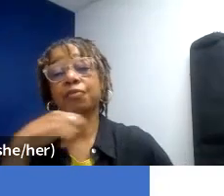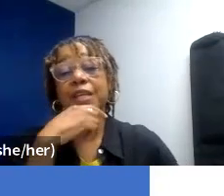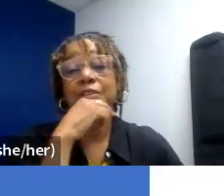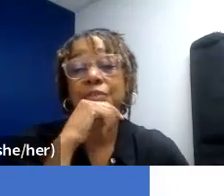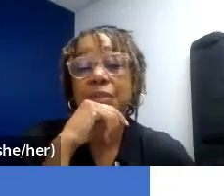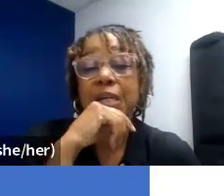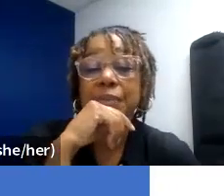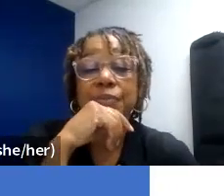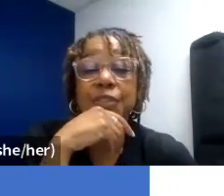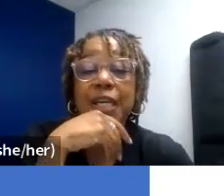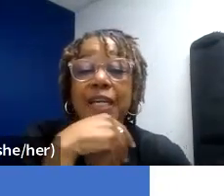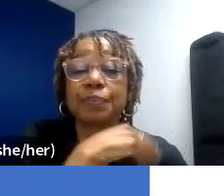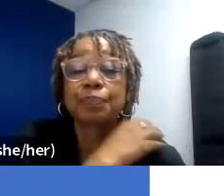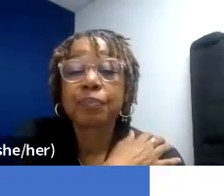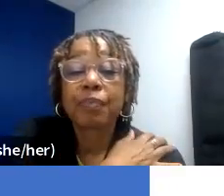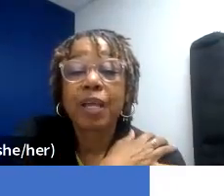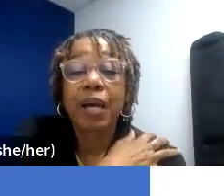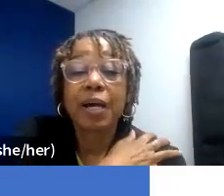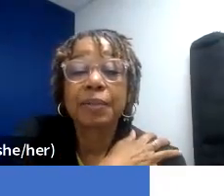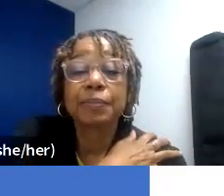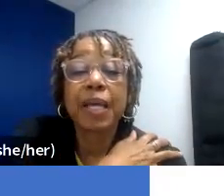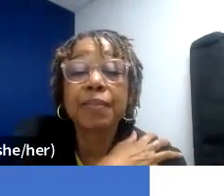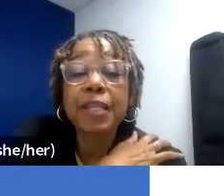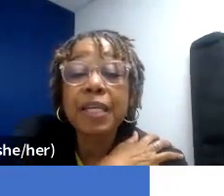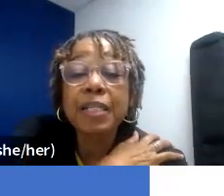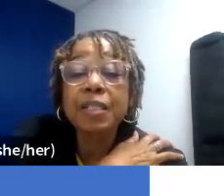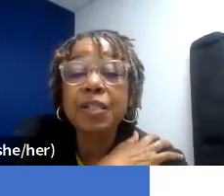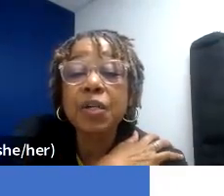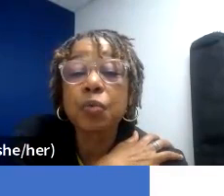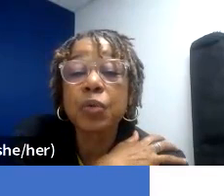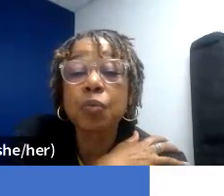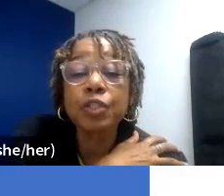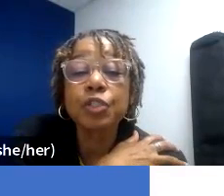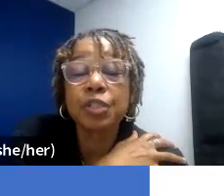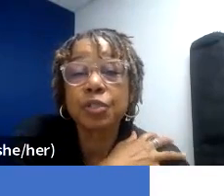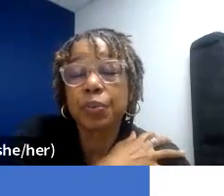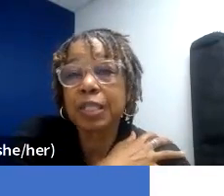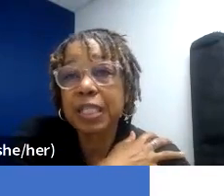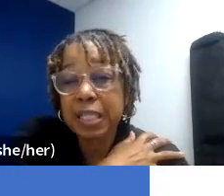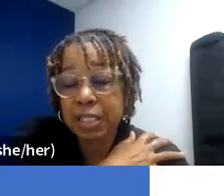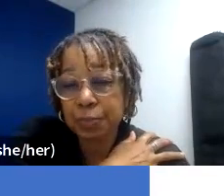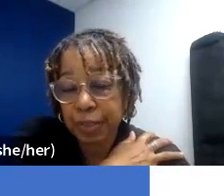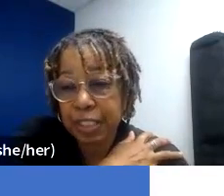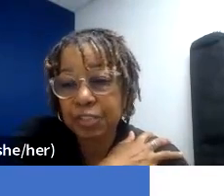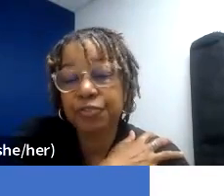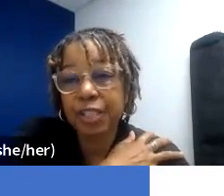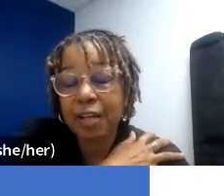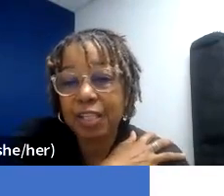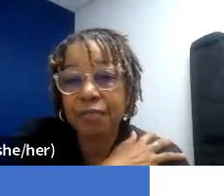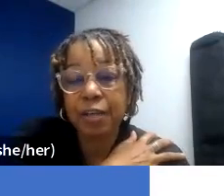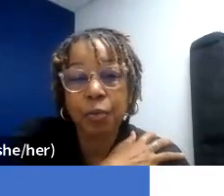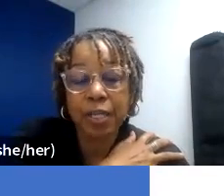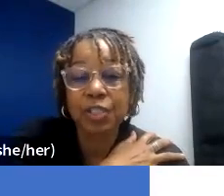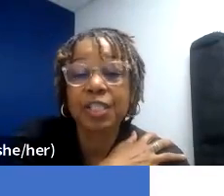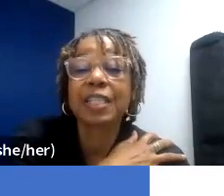camera off. Thank you for that. And then we want you to please fill out